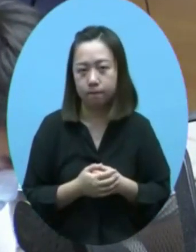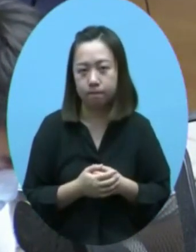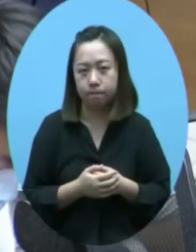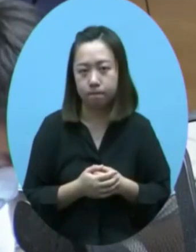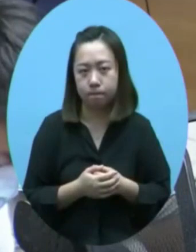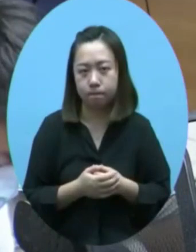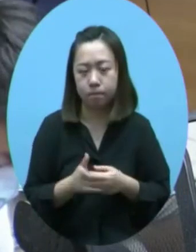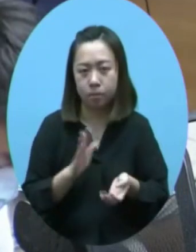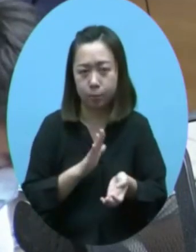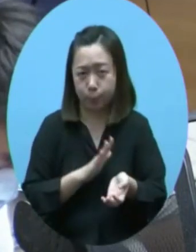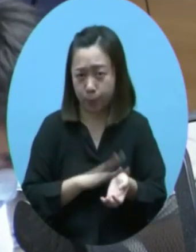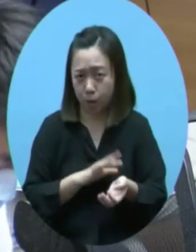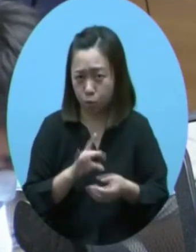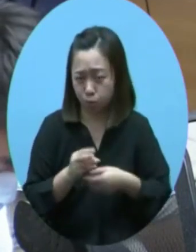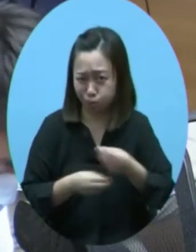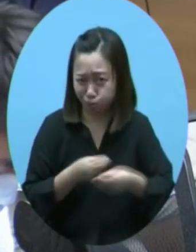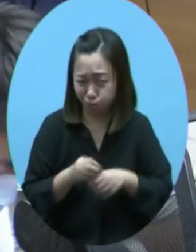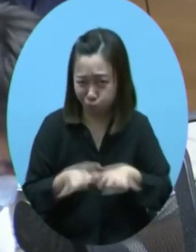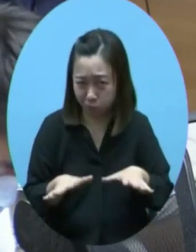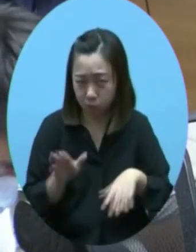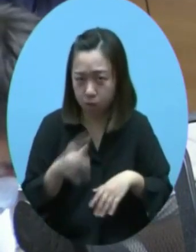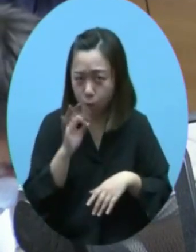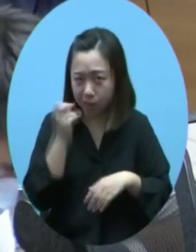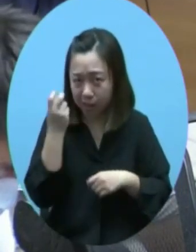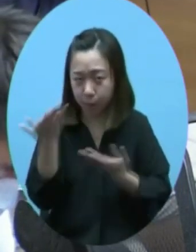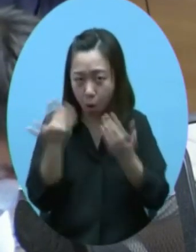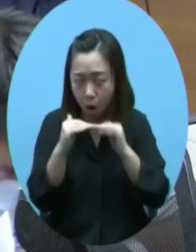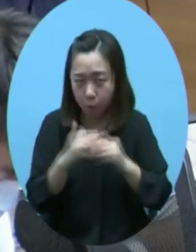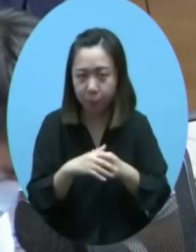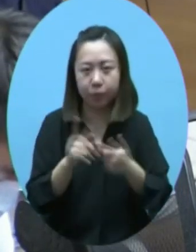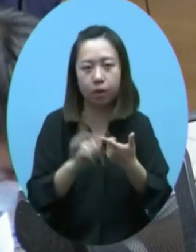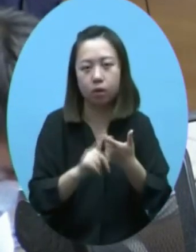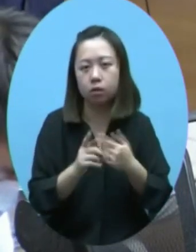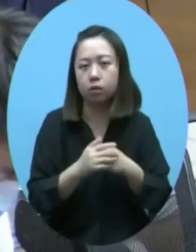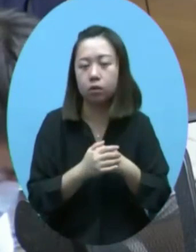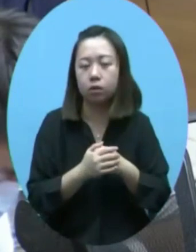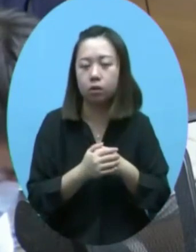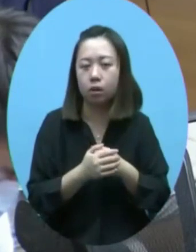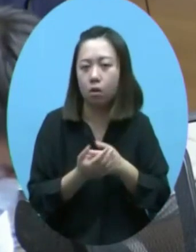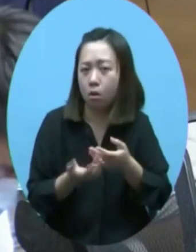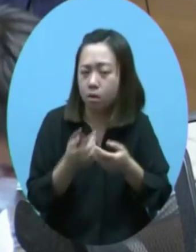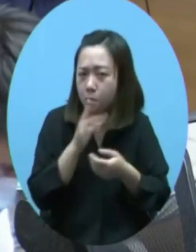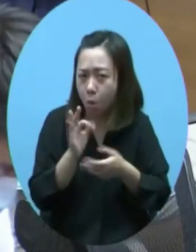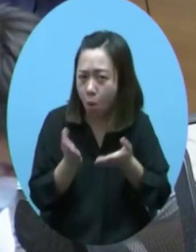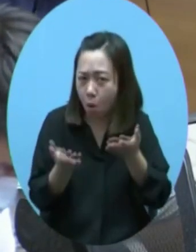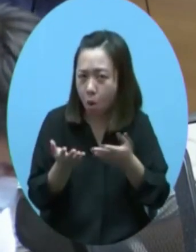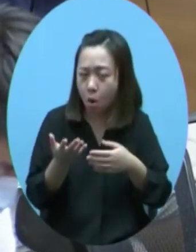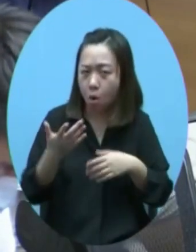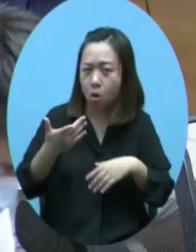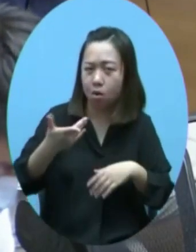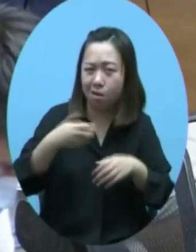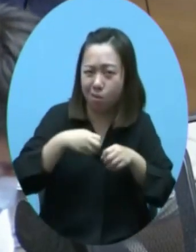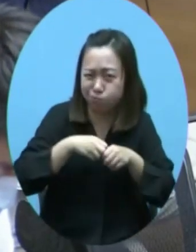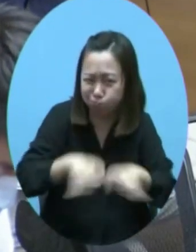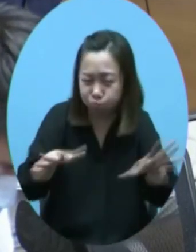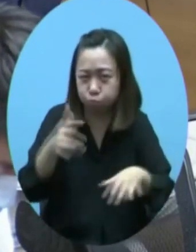general? And secondly, you talked about the possibility of a wider community spread. Do you think it could be more serious